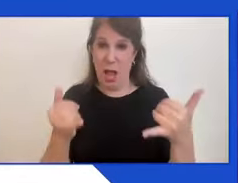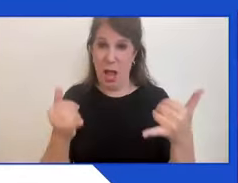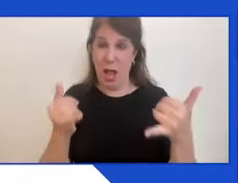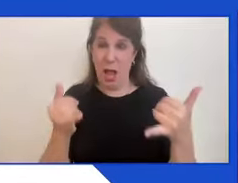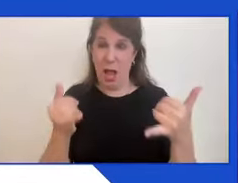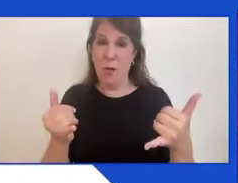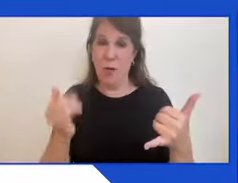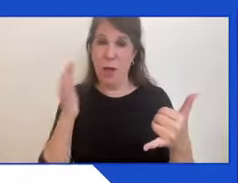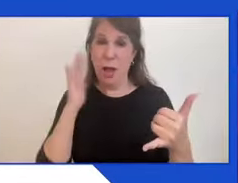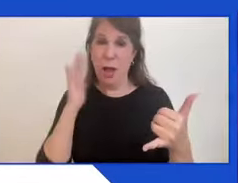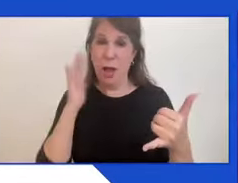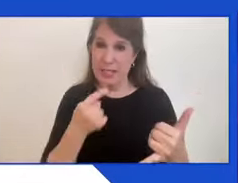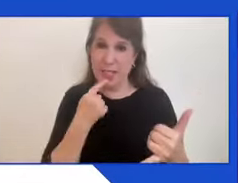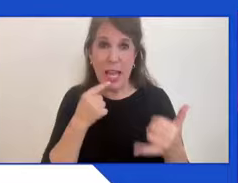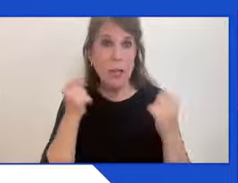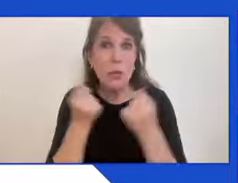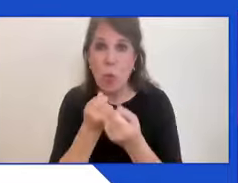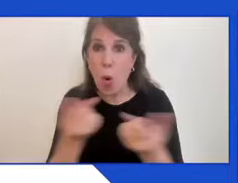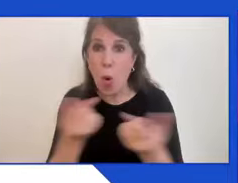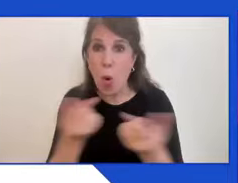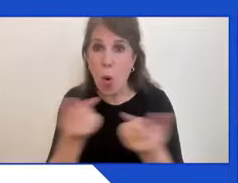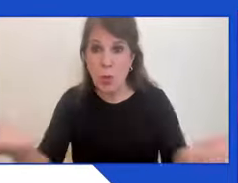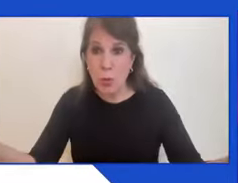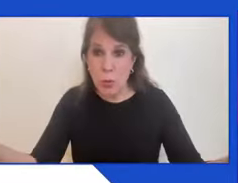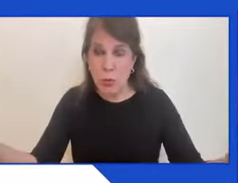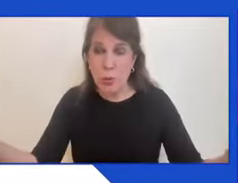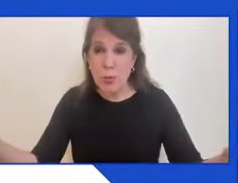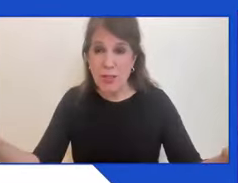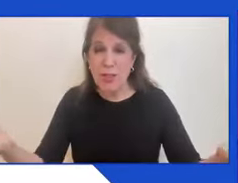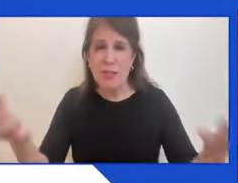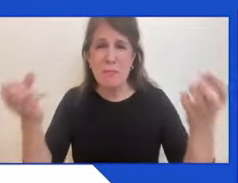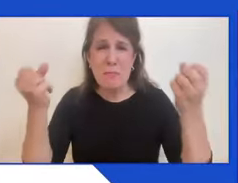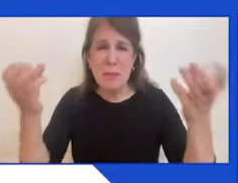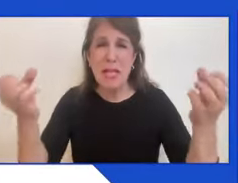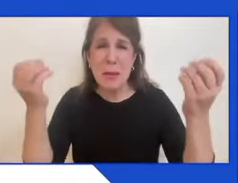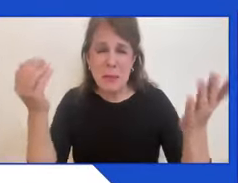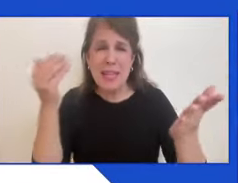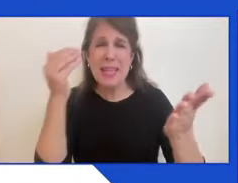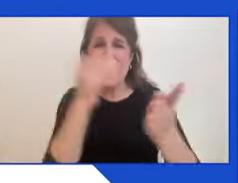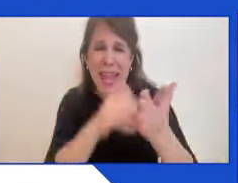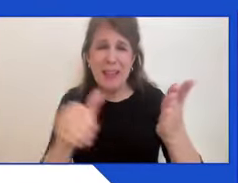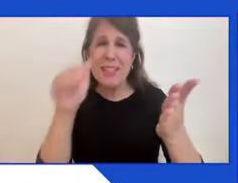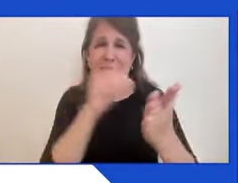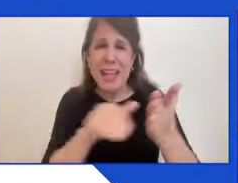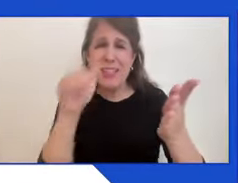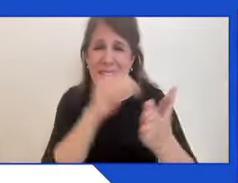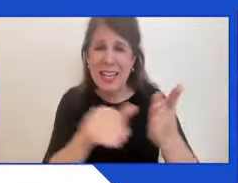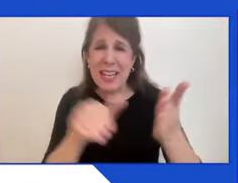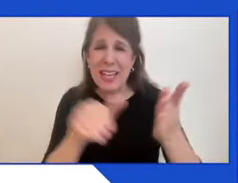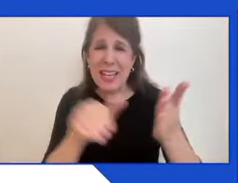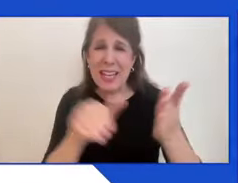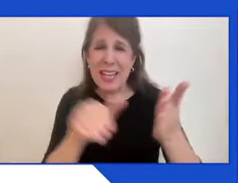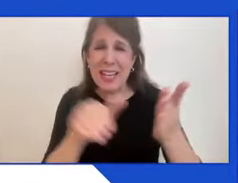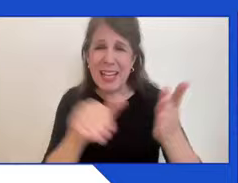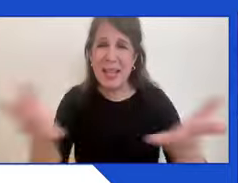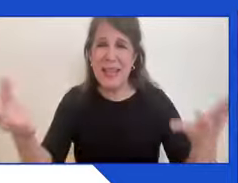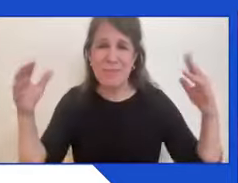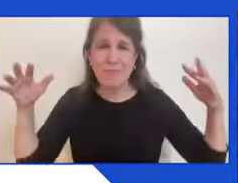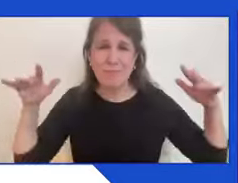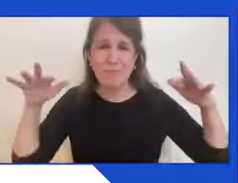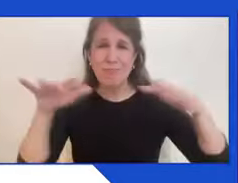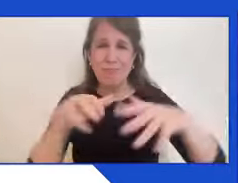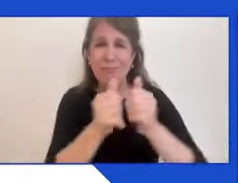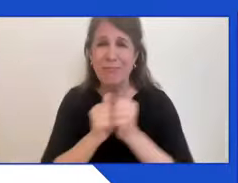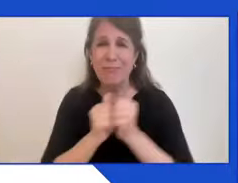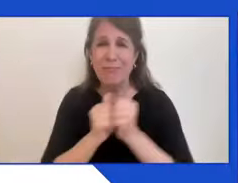say to all of you, the hundreds of thousands of people gathered here today, you